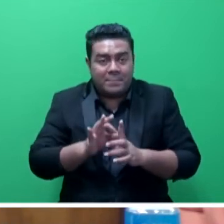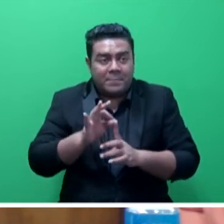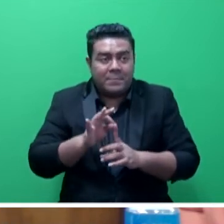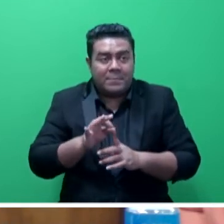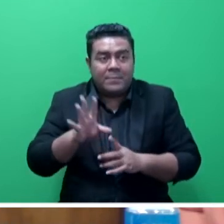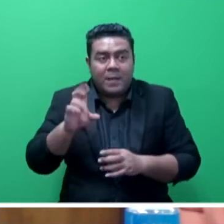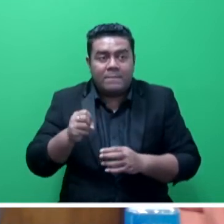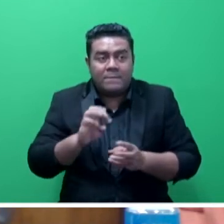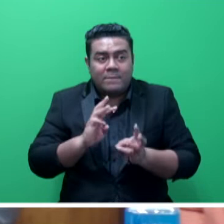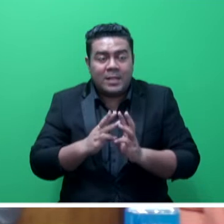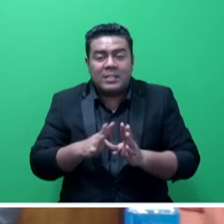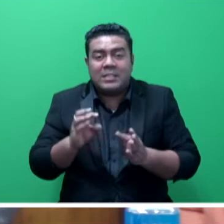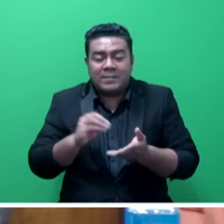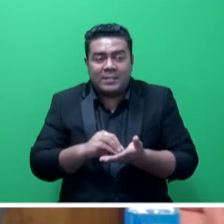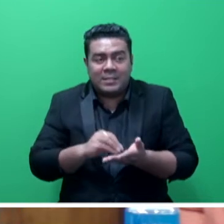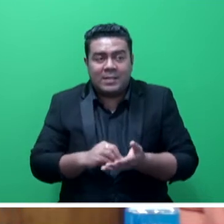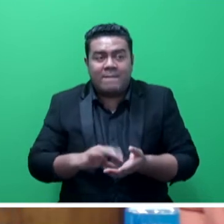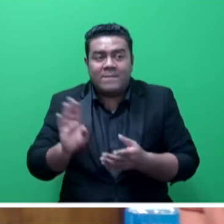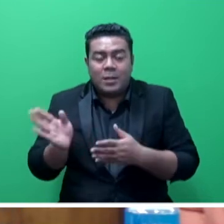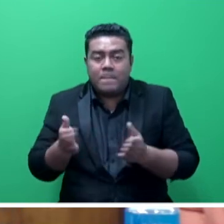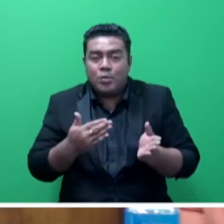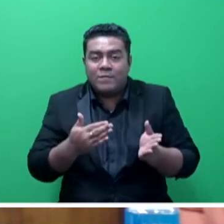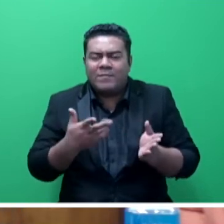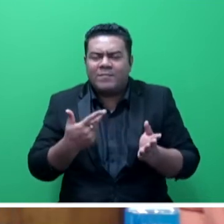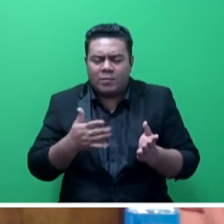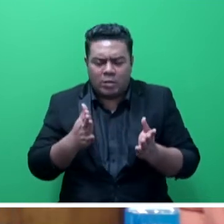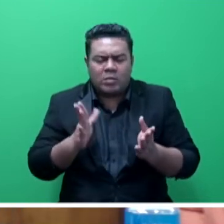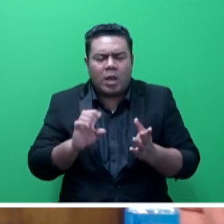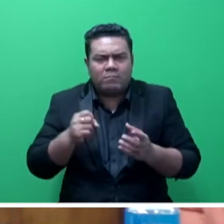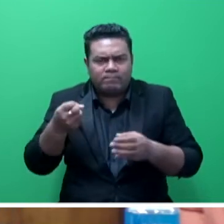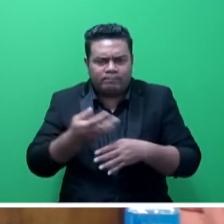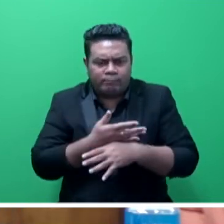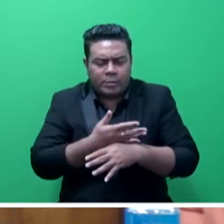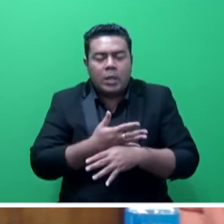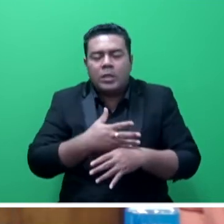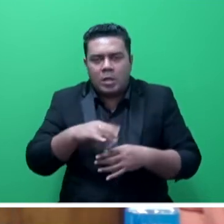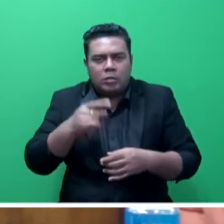of Meteorological Services, firstly, the move towards impact-based forecasting.